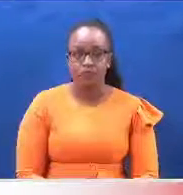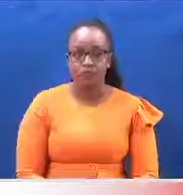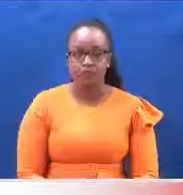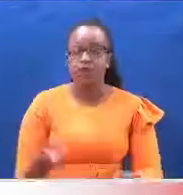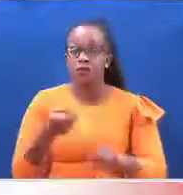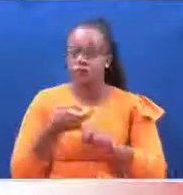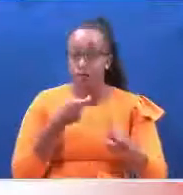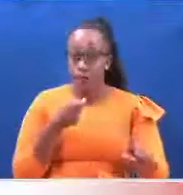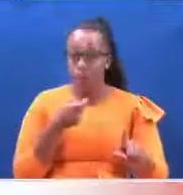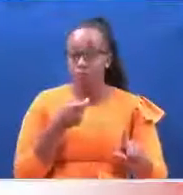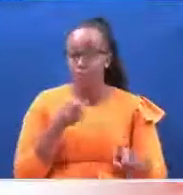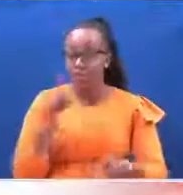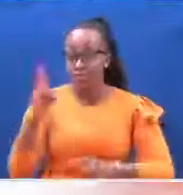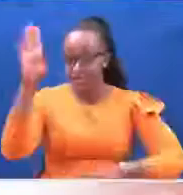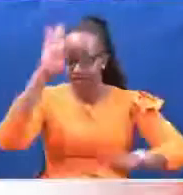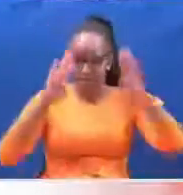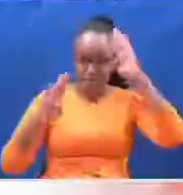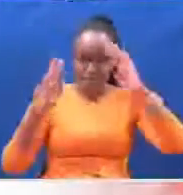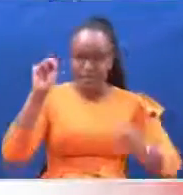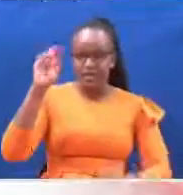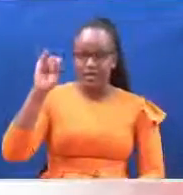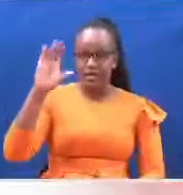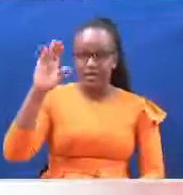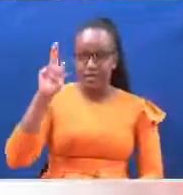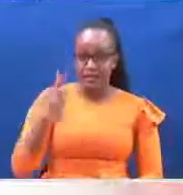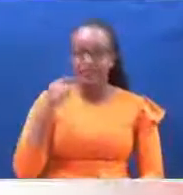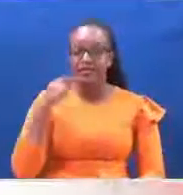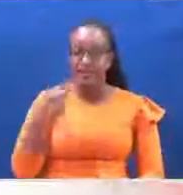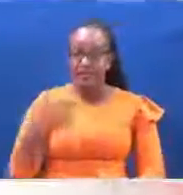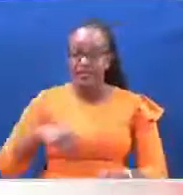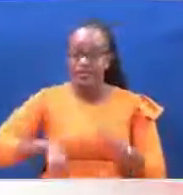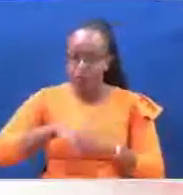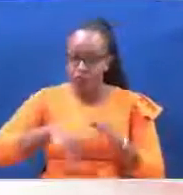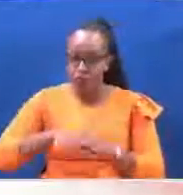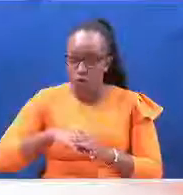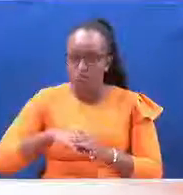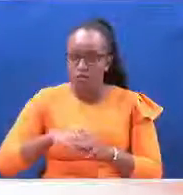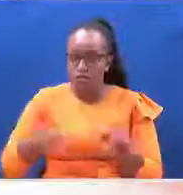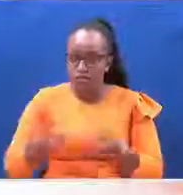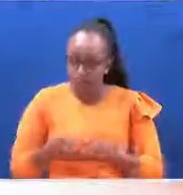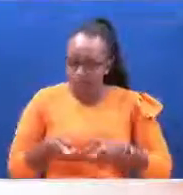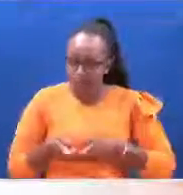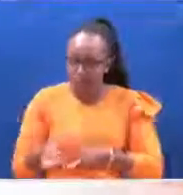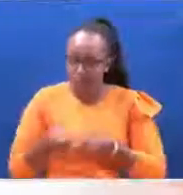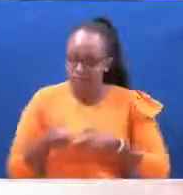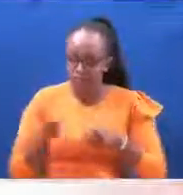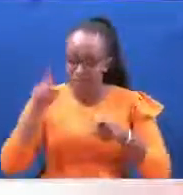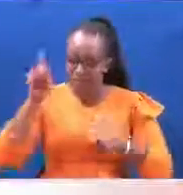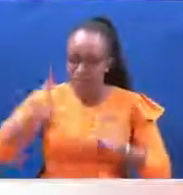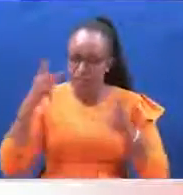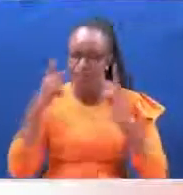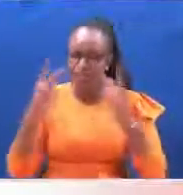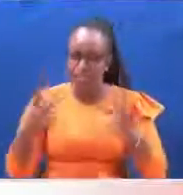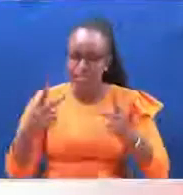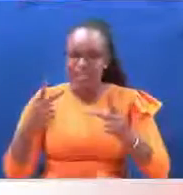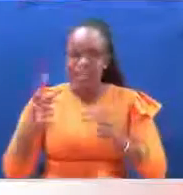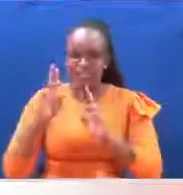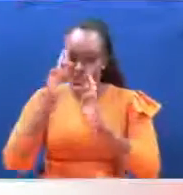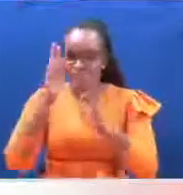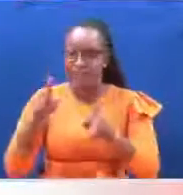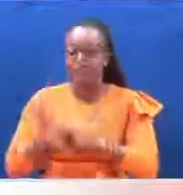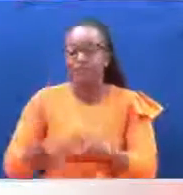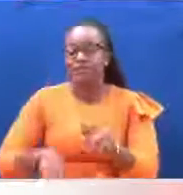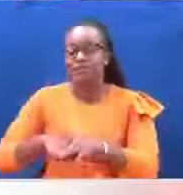According to the founder of the initiative, Nick Mararo, the snooker sport should be accorded respect, just like other sports such as